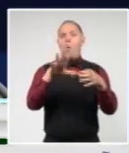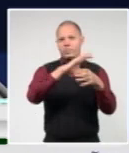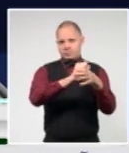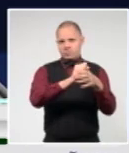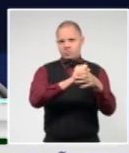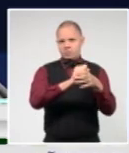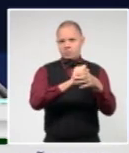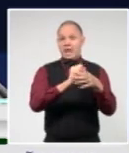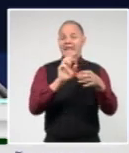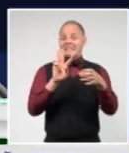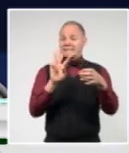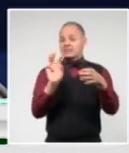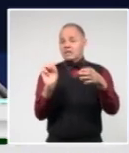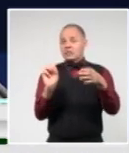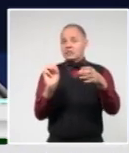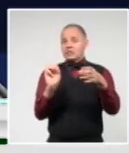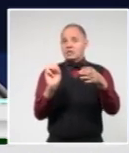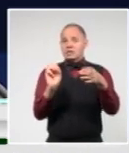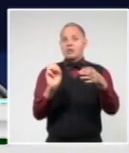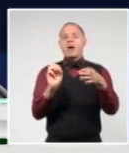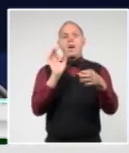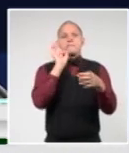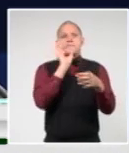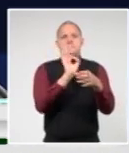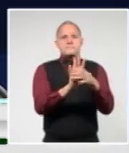testing, and this figure rises to